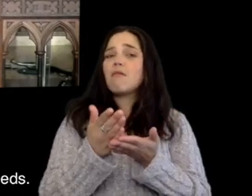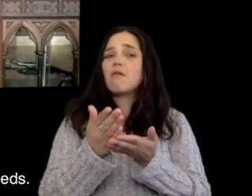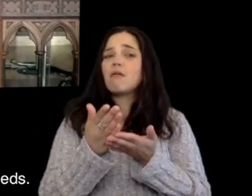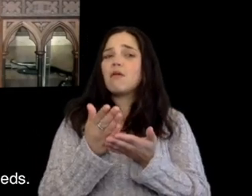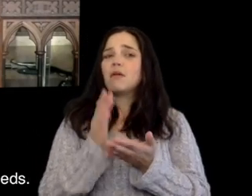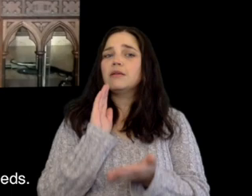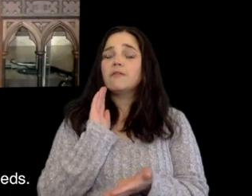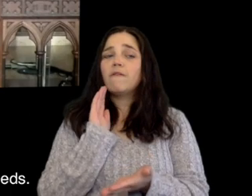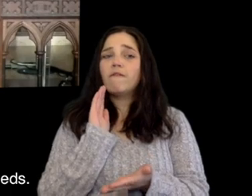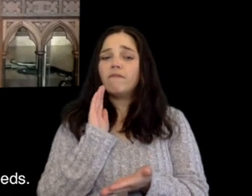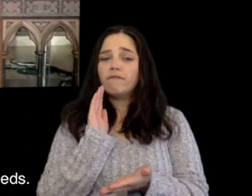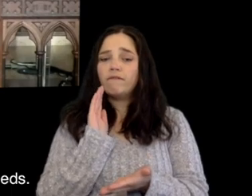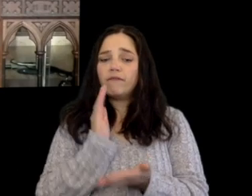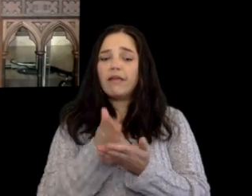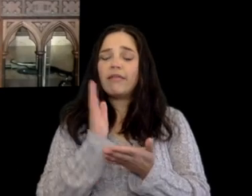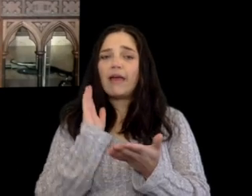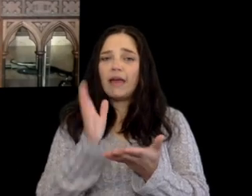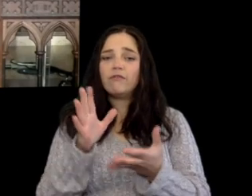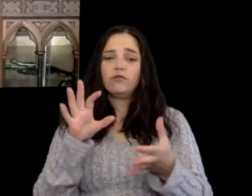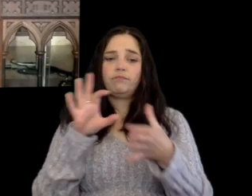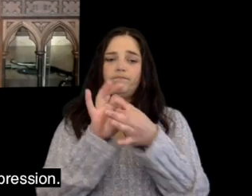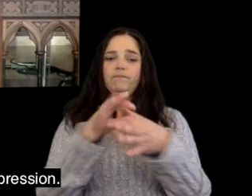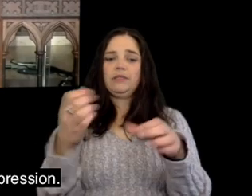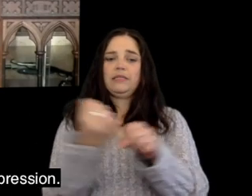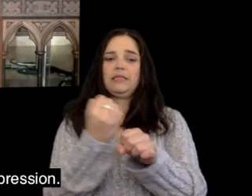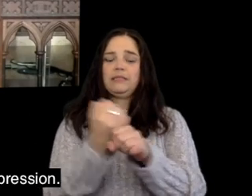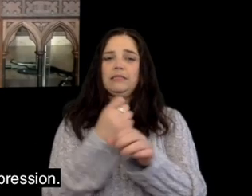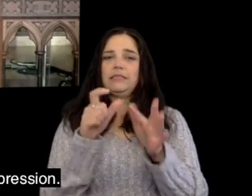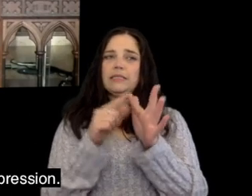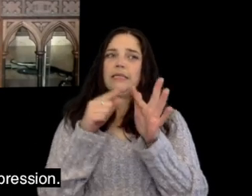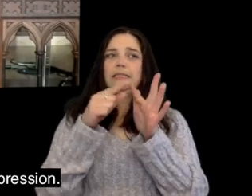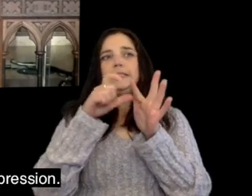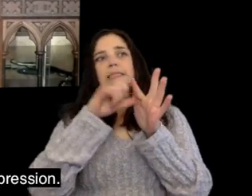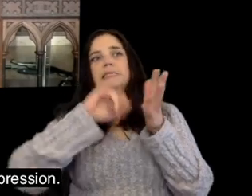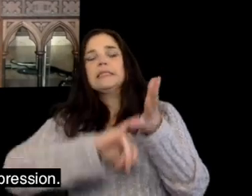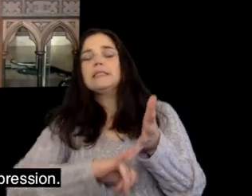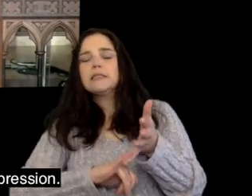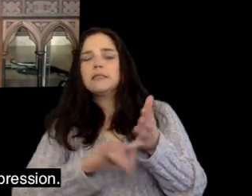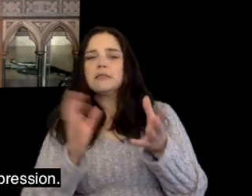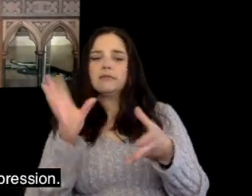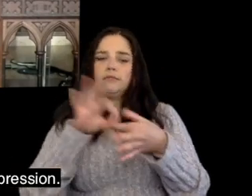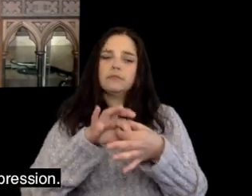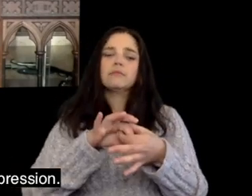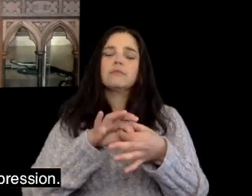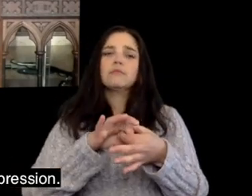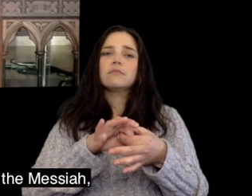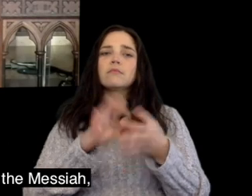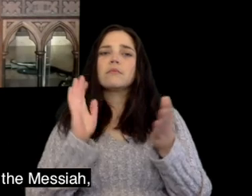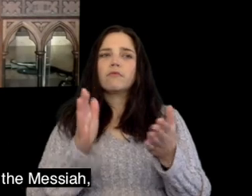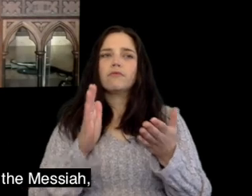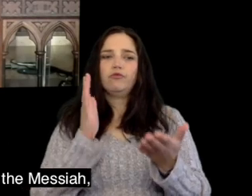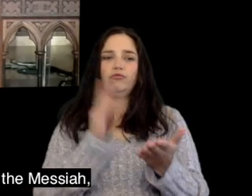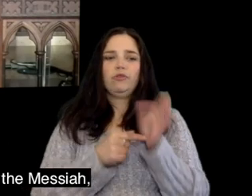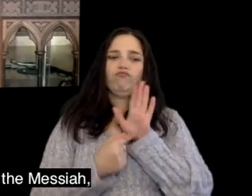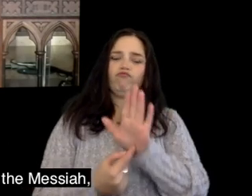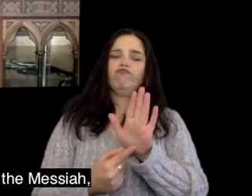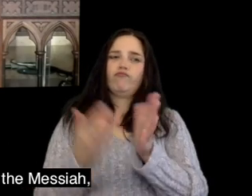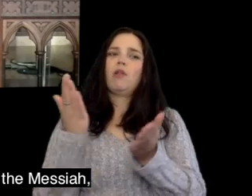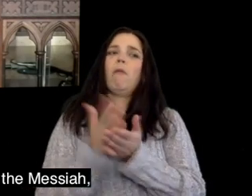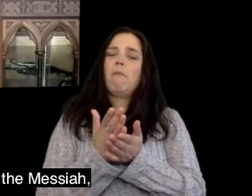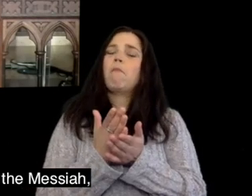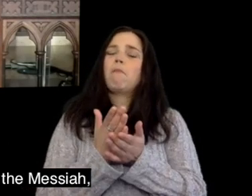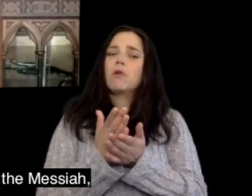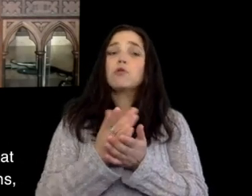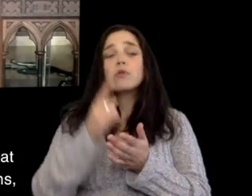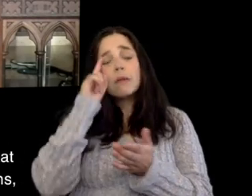is faith must have deeds. It must have concrete expression. You